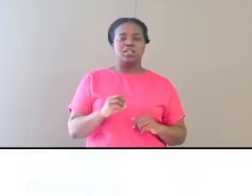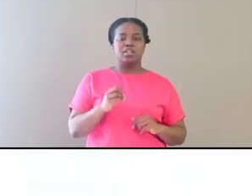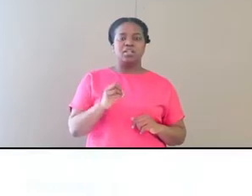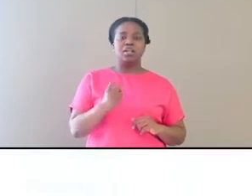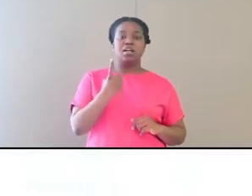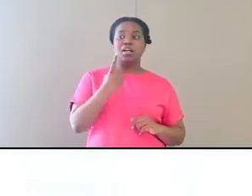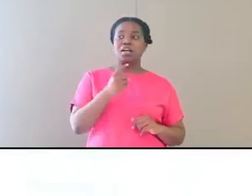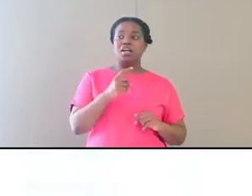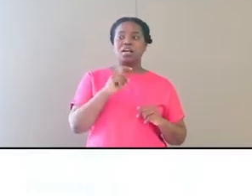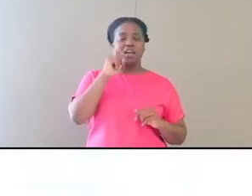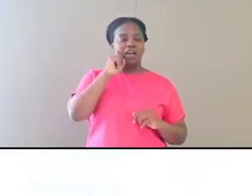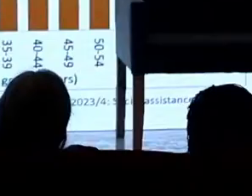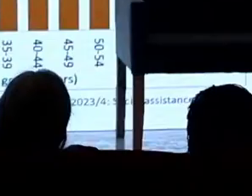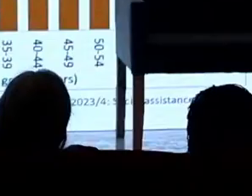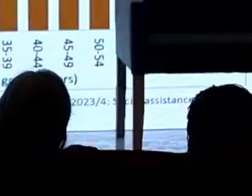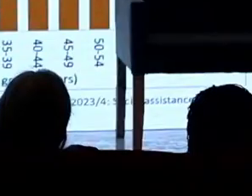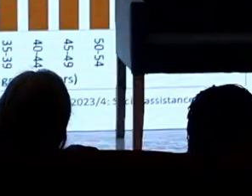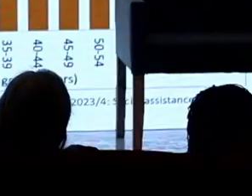20.